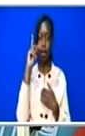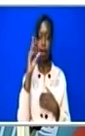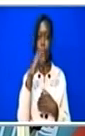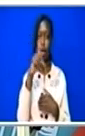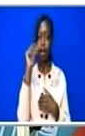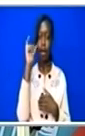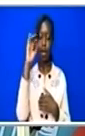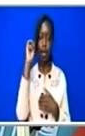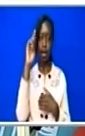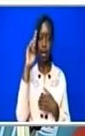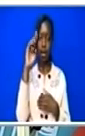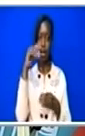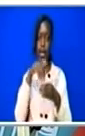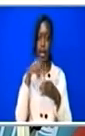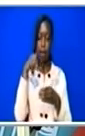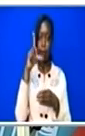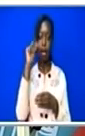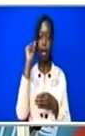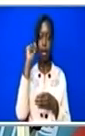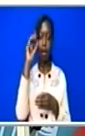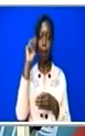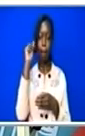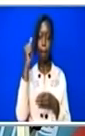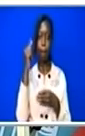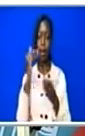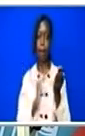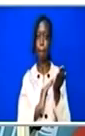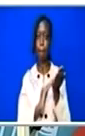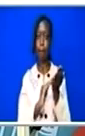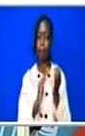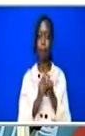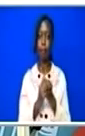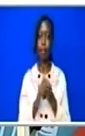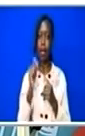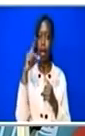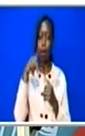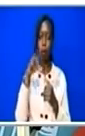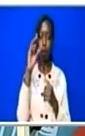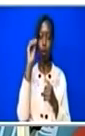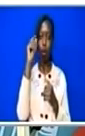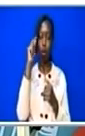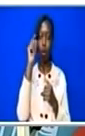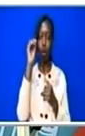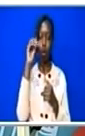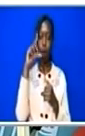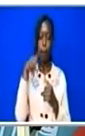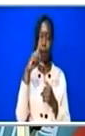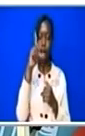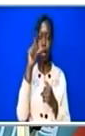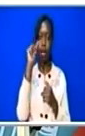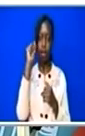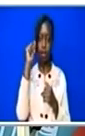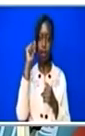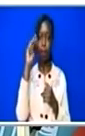an example of a lipid. The protoplasm is the living part of the cell. Then the